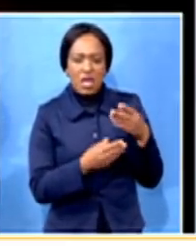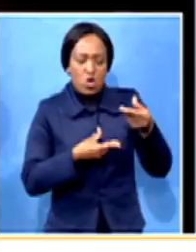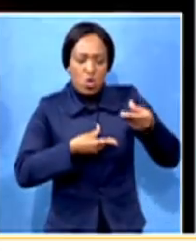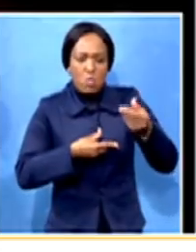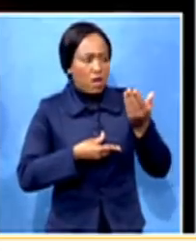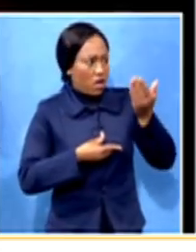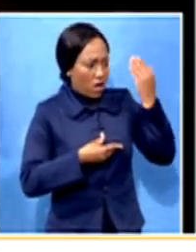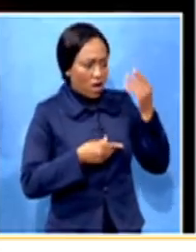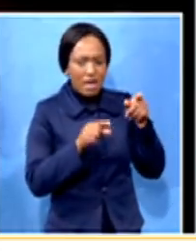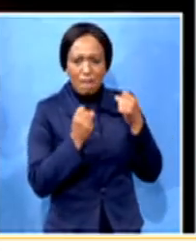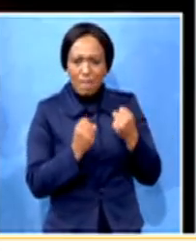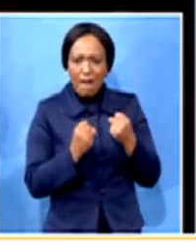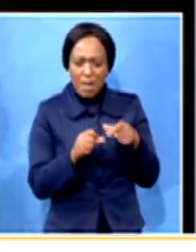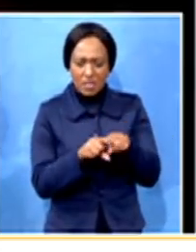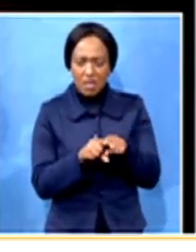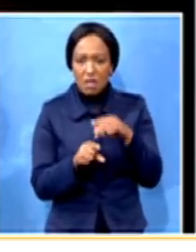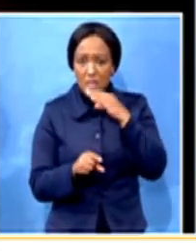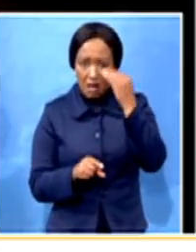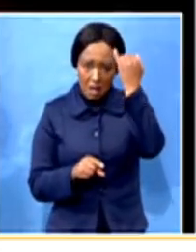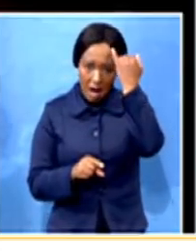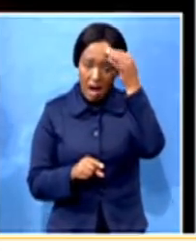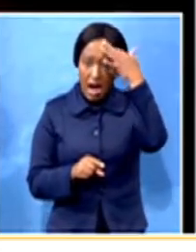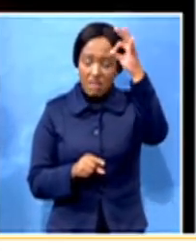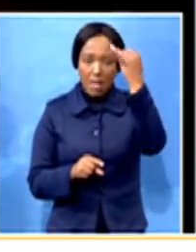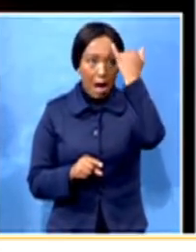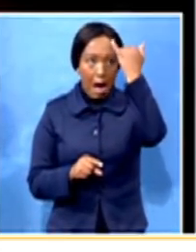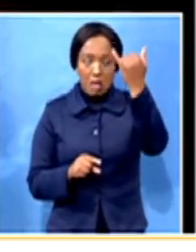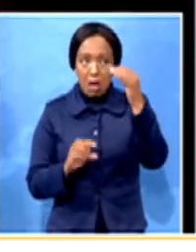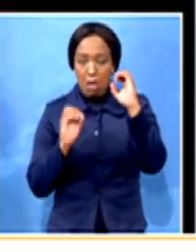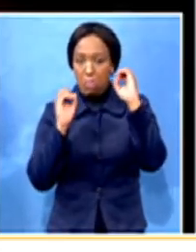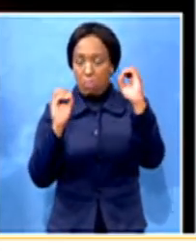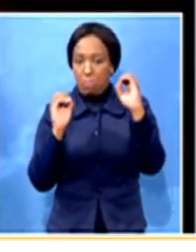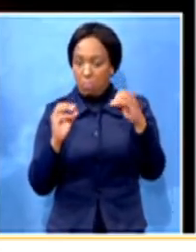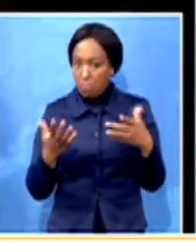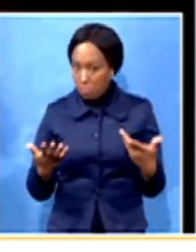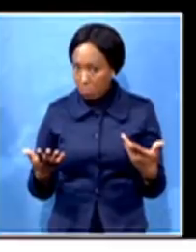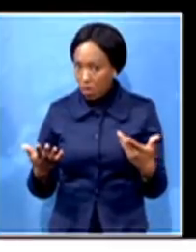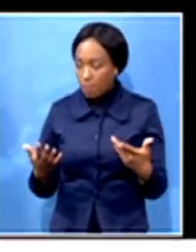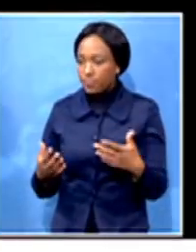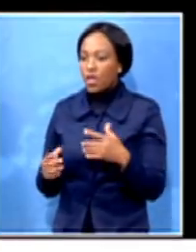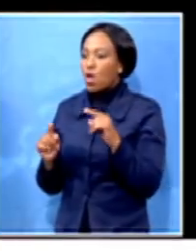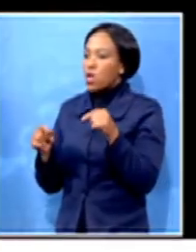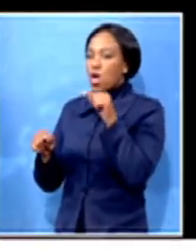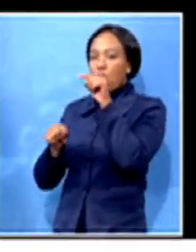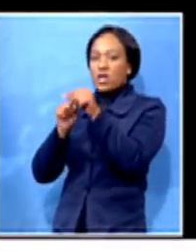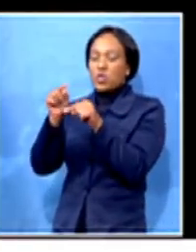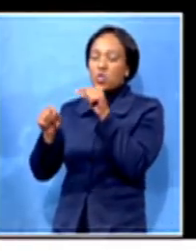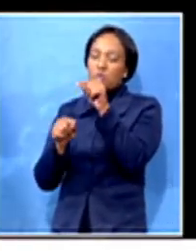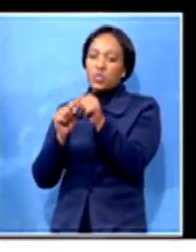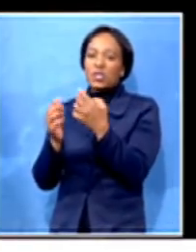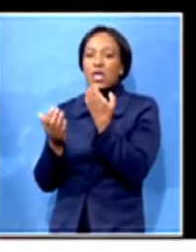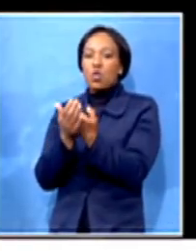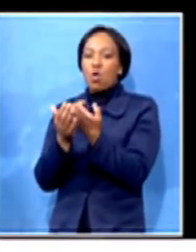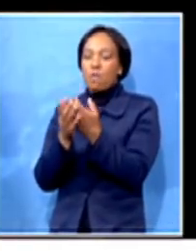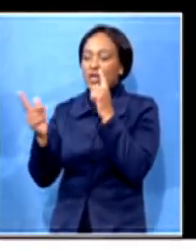this? Is government out of ideas? Well, I don't think we can accuse the Economic Transformation Subcommittee